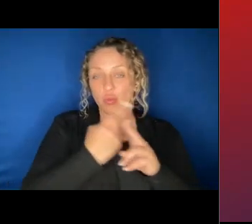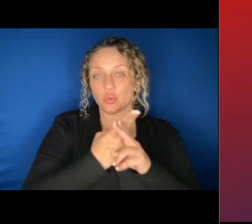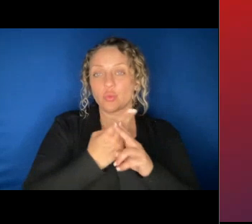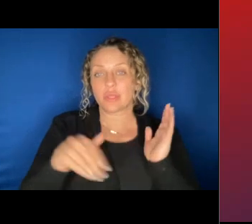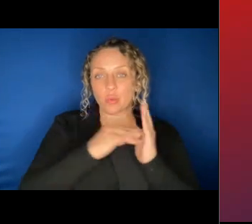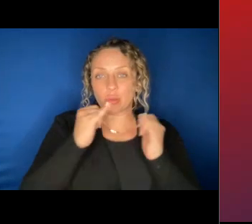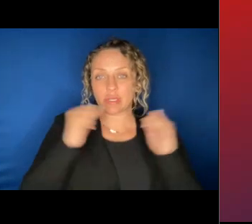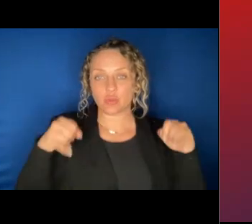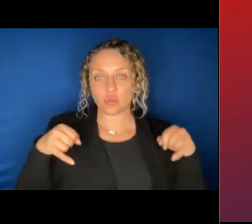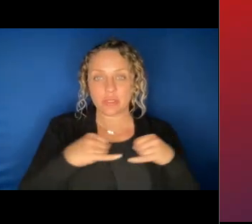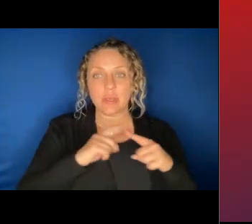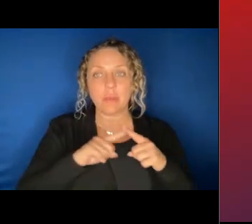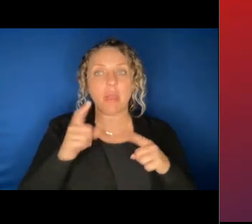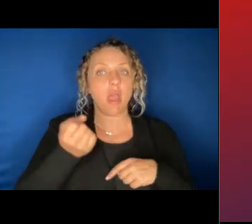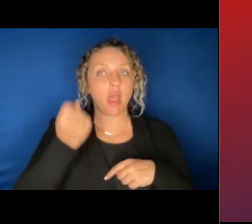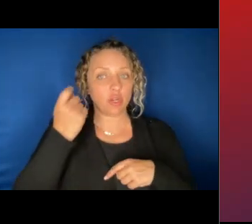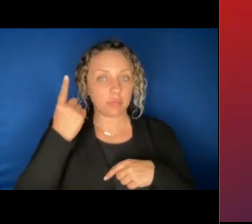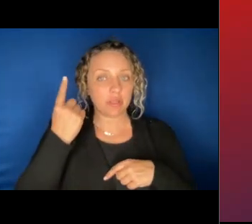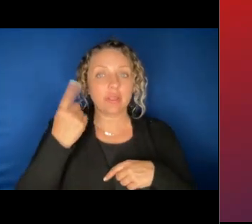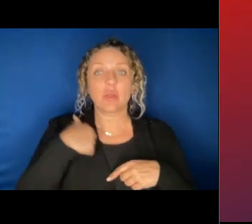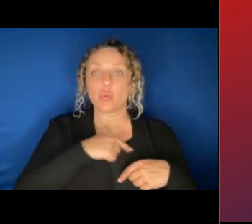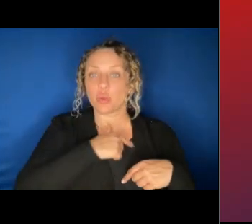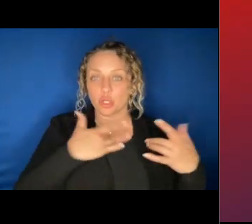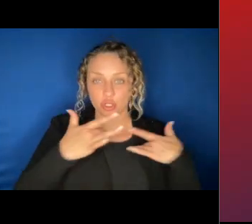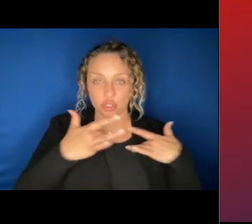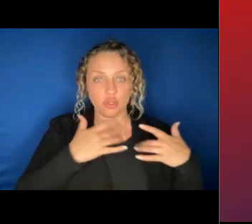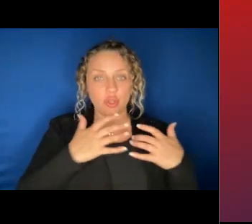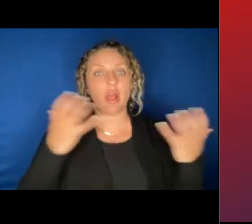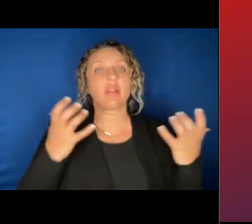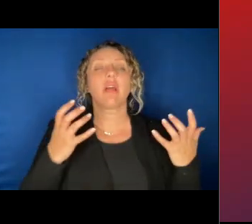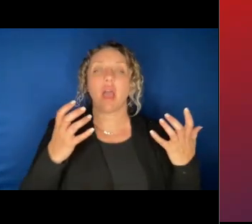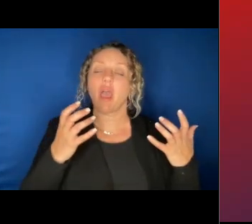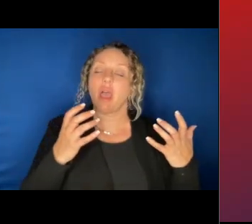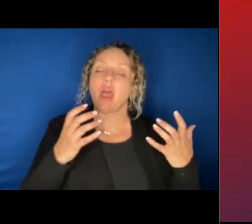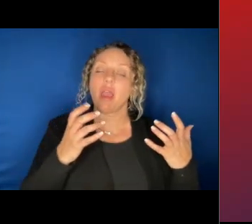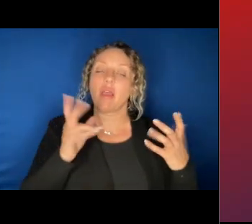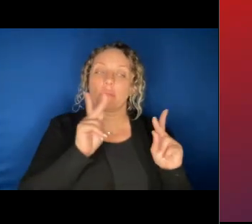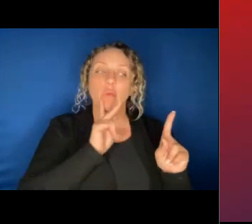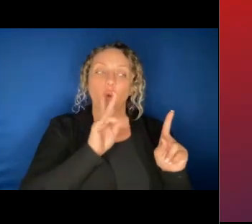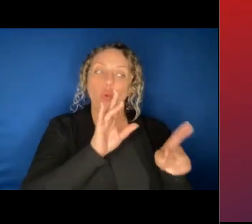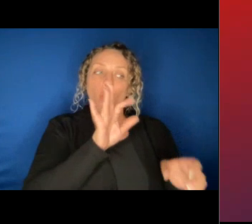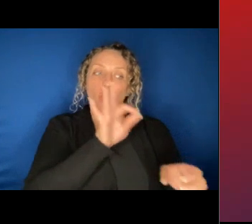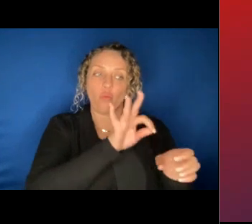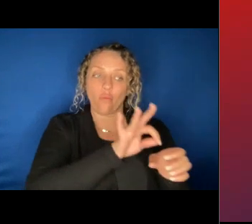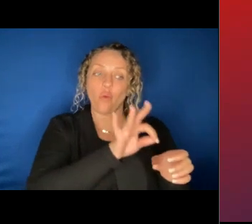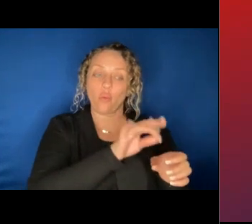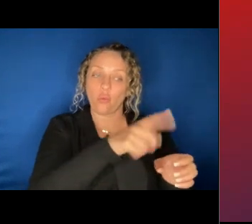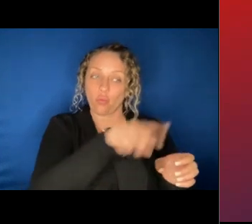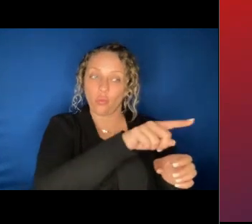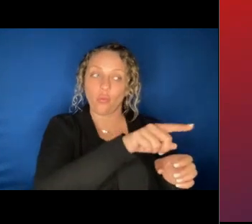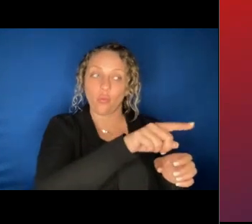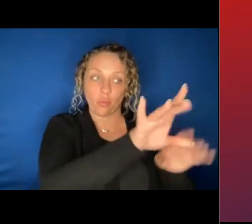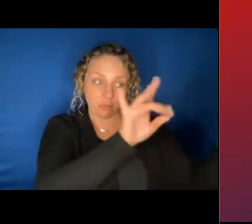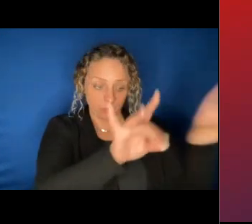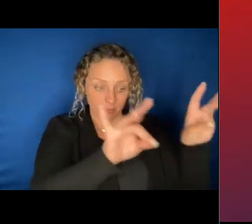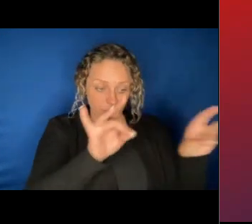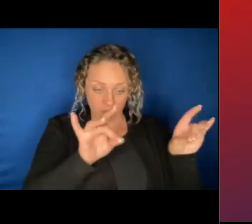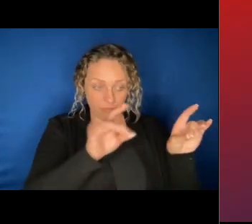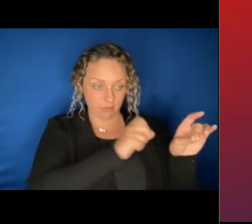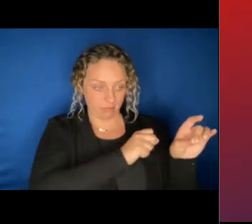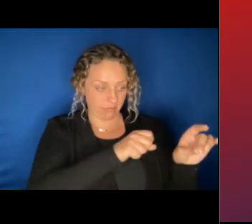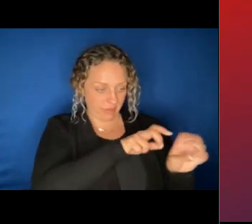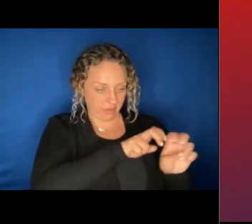it's understandably a concern for a lot of elected officials that they care about whether or not their residents are